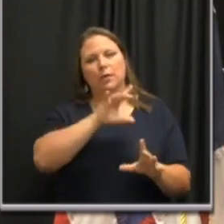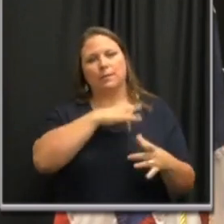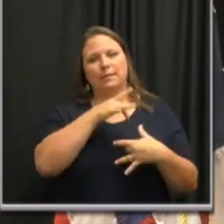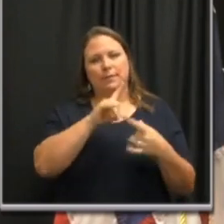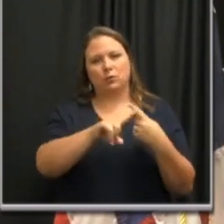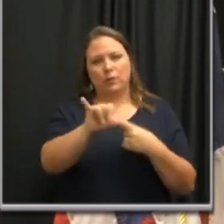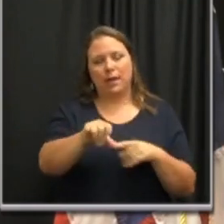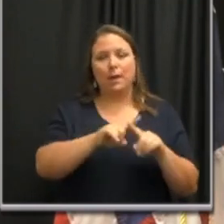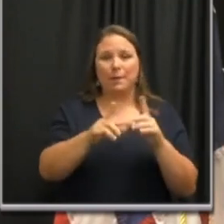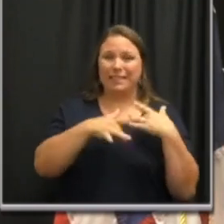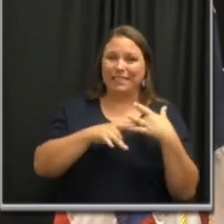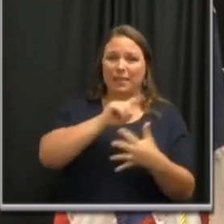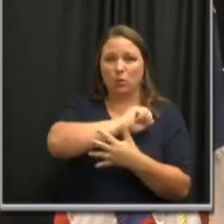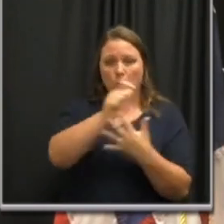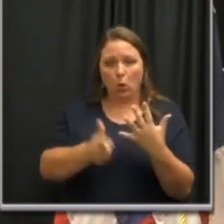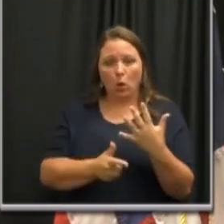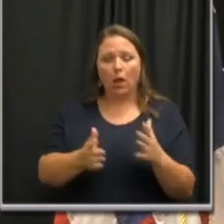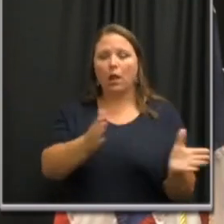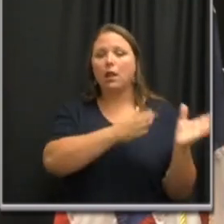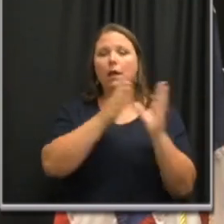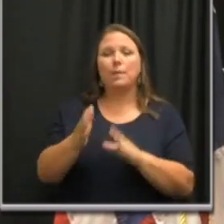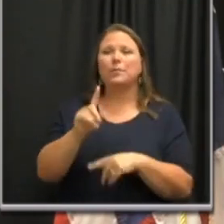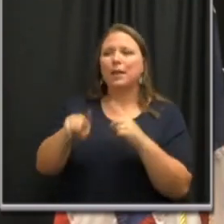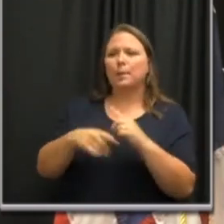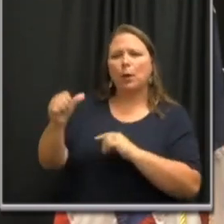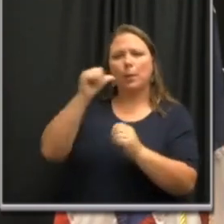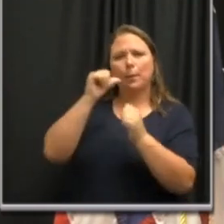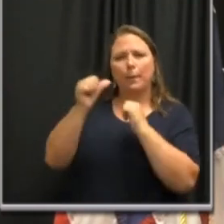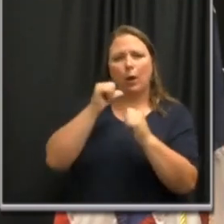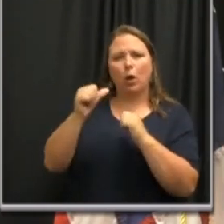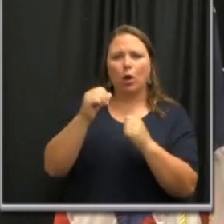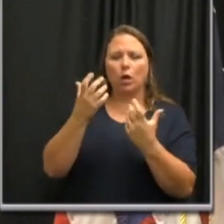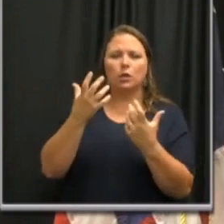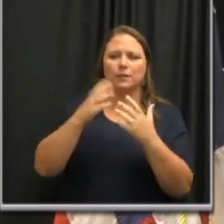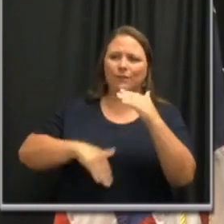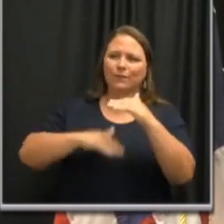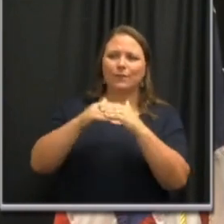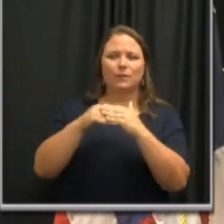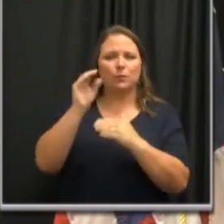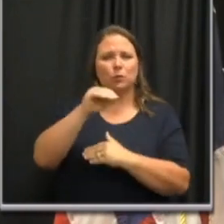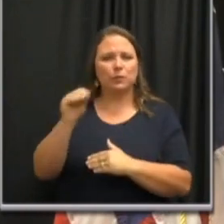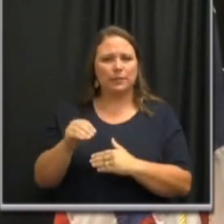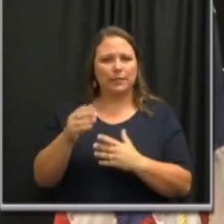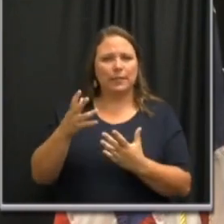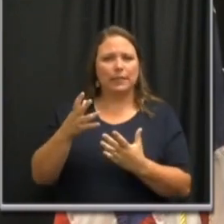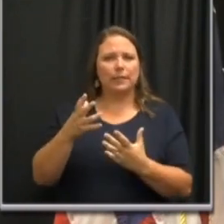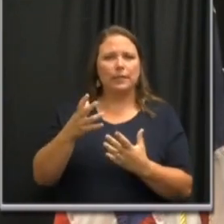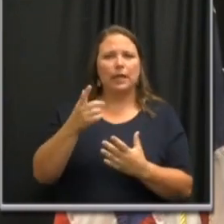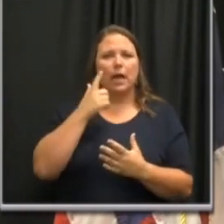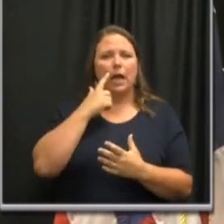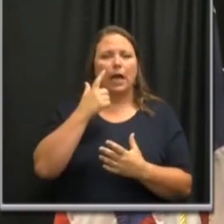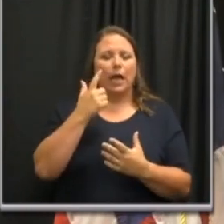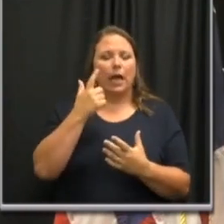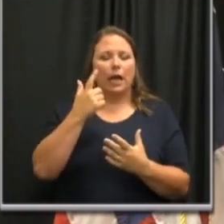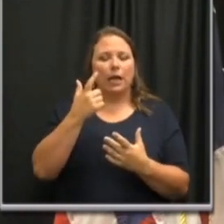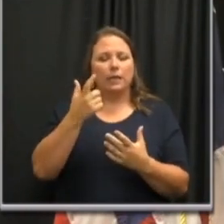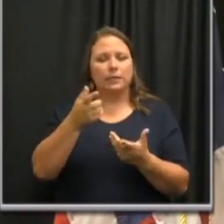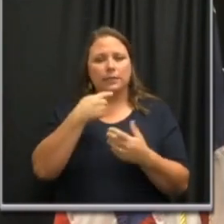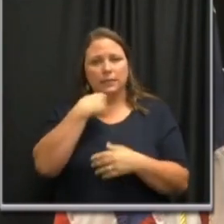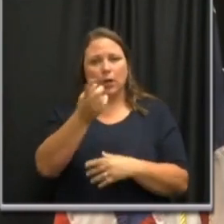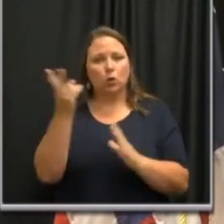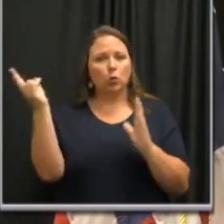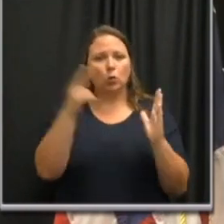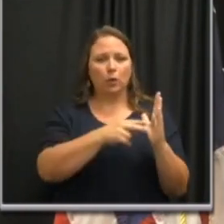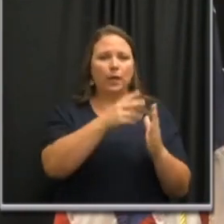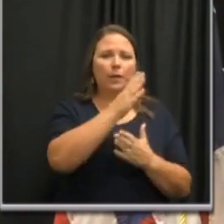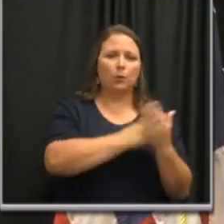that. Regarding what it means to bars at 50% capacity and so forth, I'd refer you back to the previous orders of 1